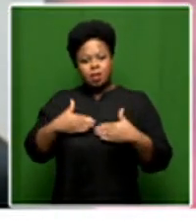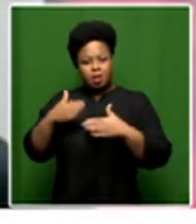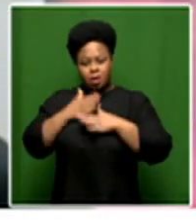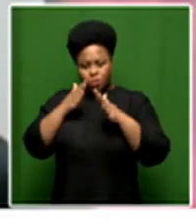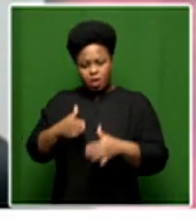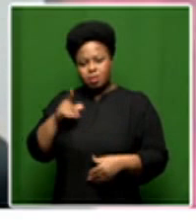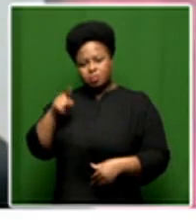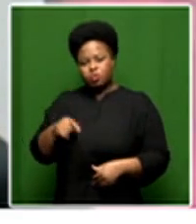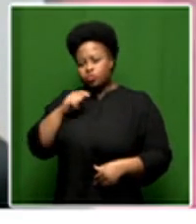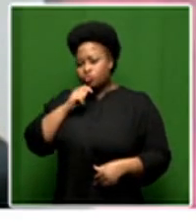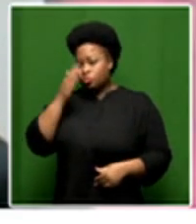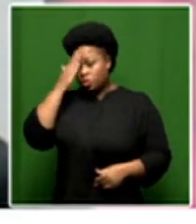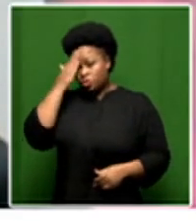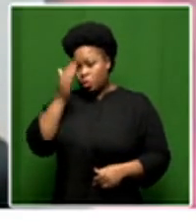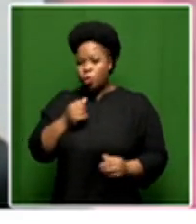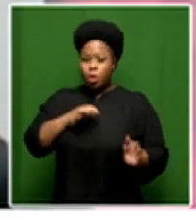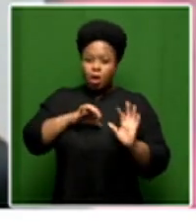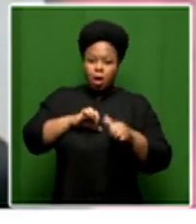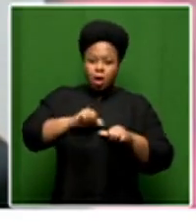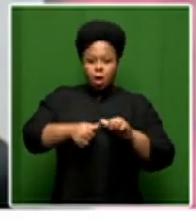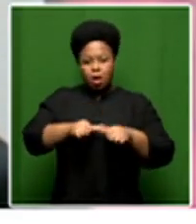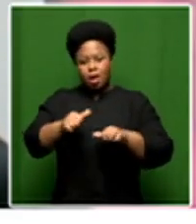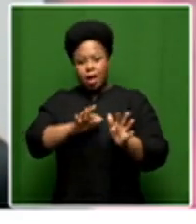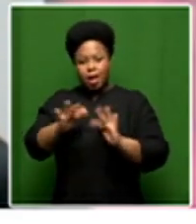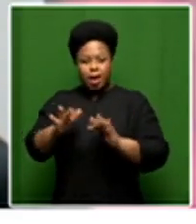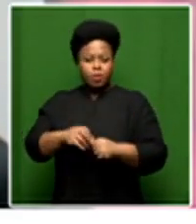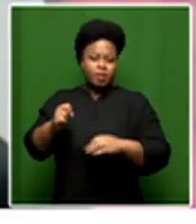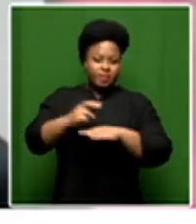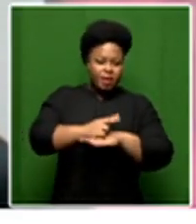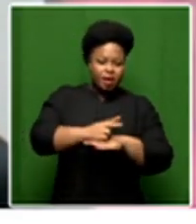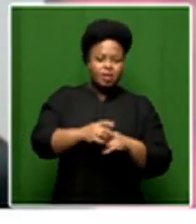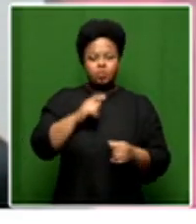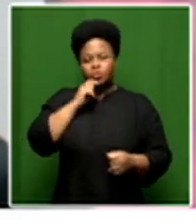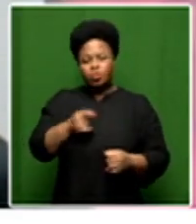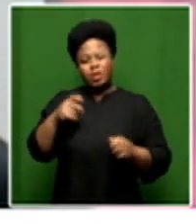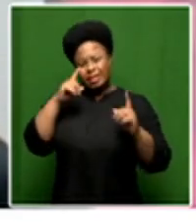abreast on the nature and the pattern of viruses and diseases that we're confronted with all